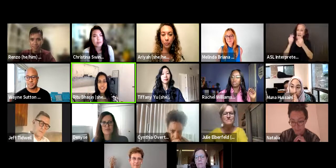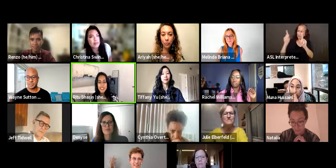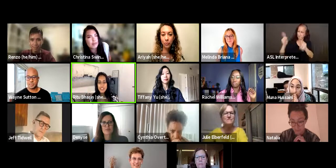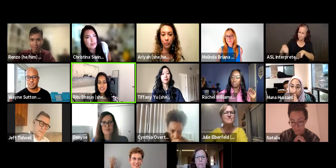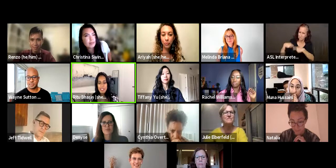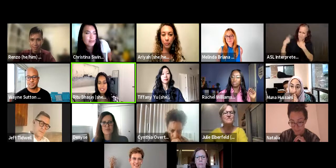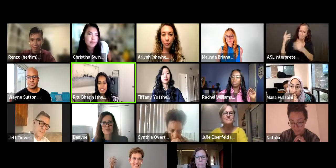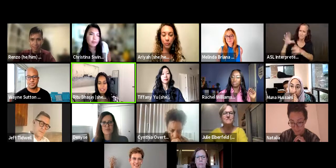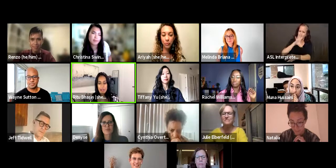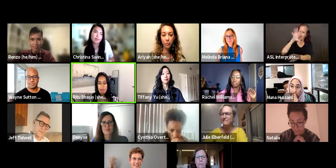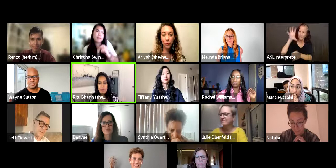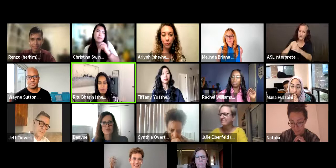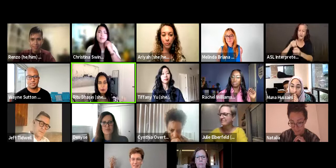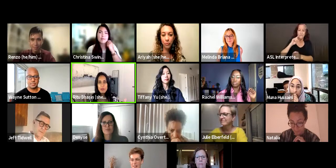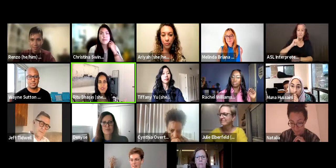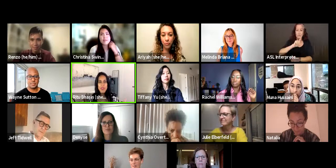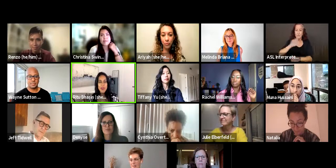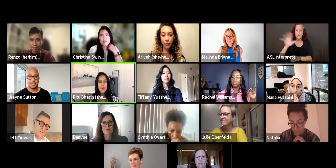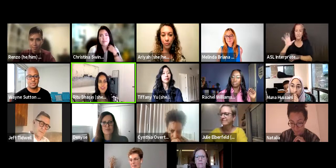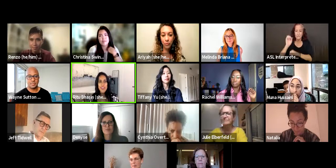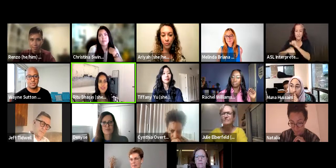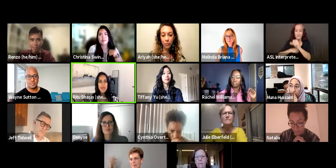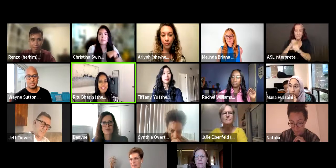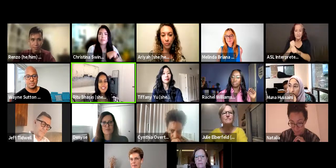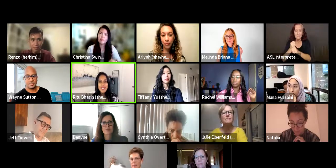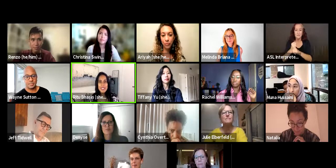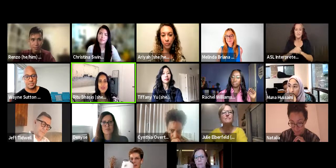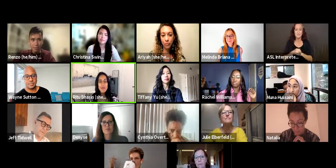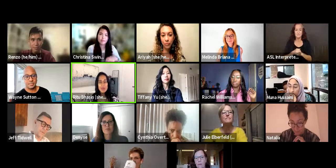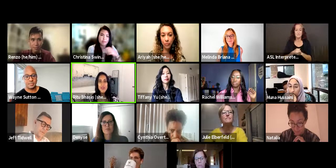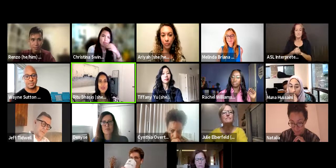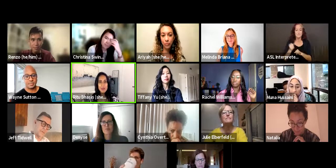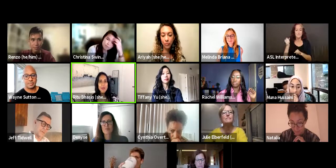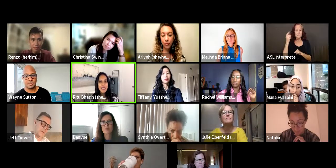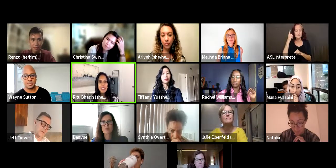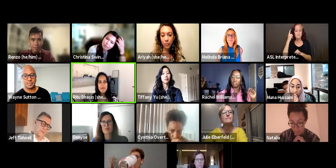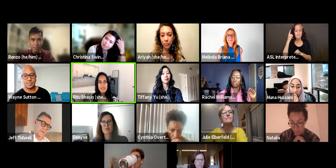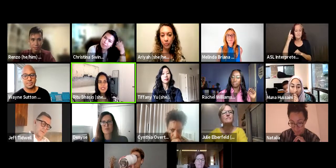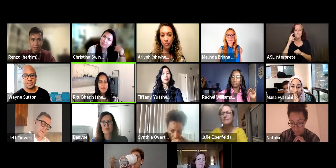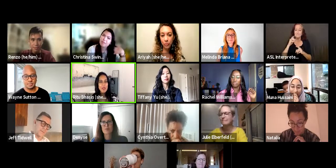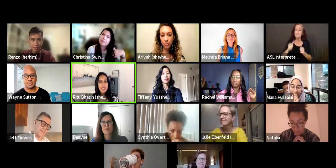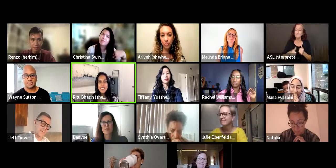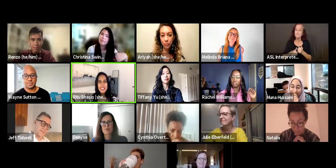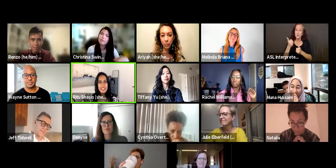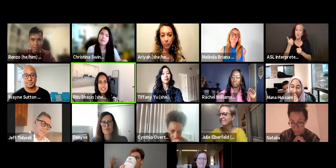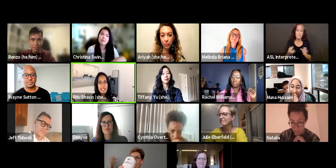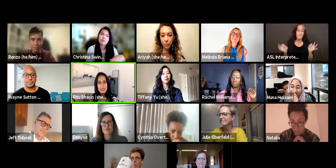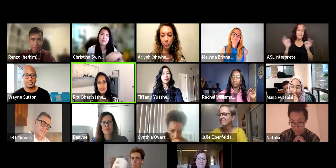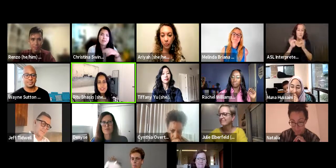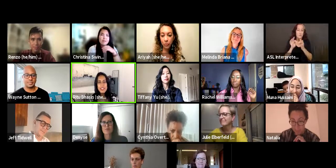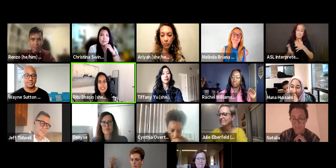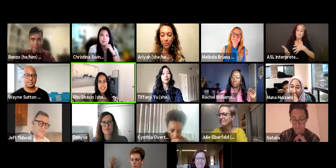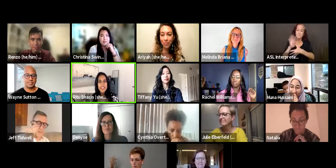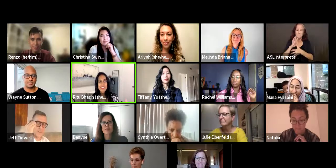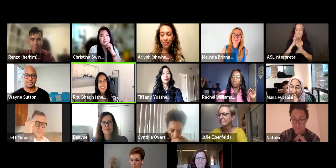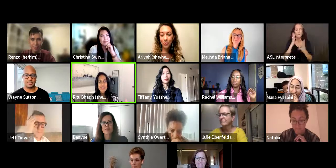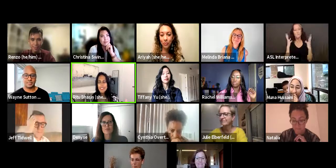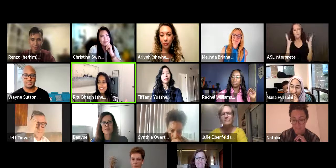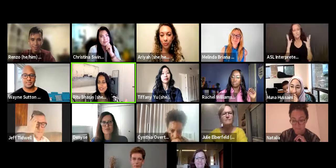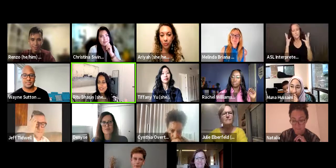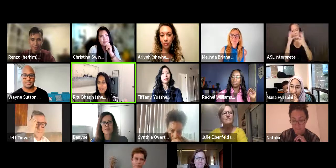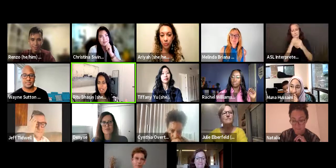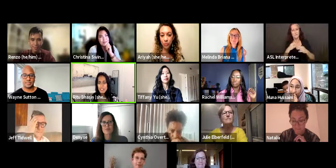25 years. But most of all, Melinda is a beautiful human being. She's beautiful inside and out. She